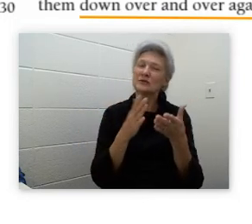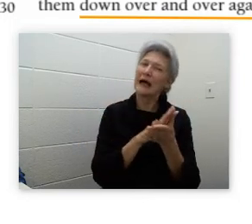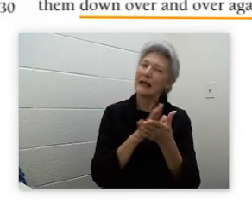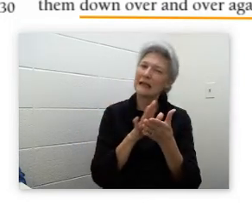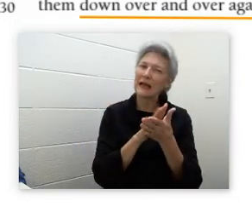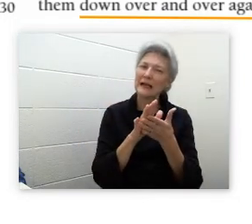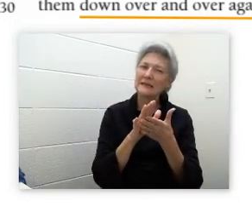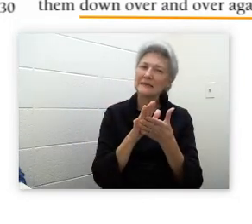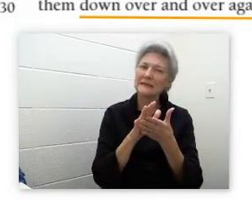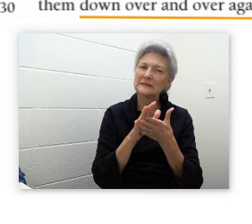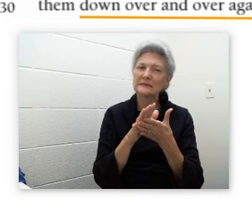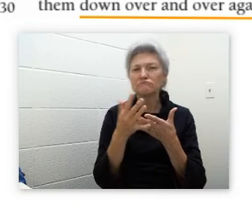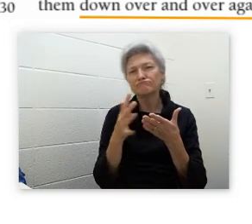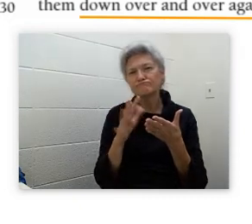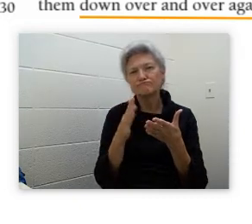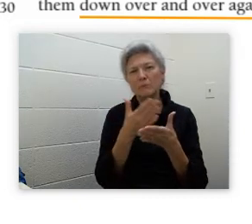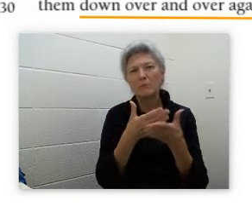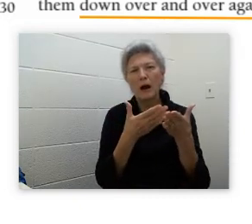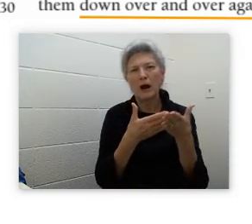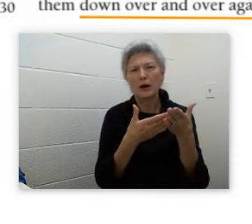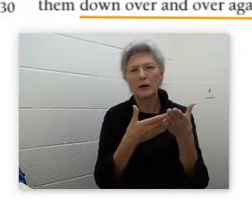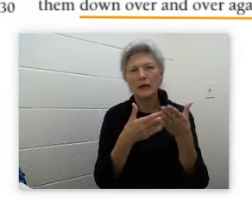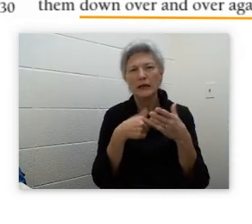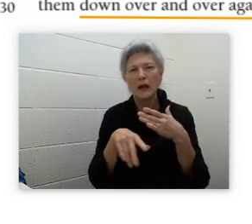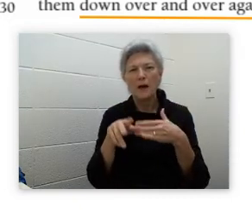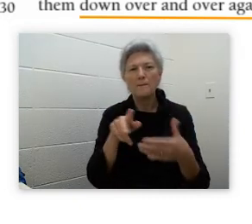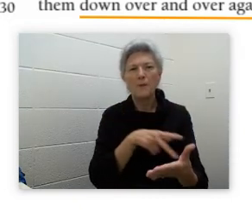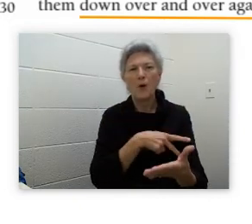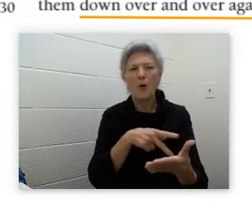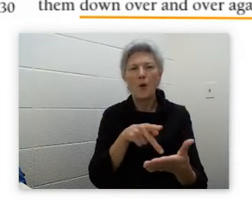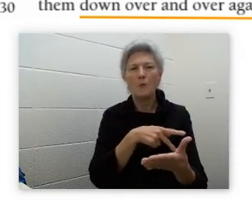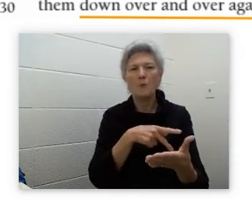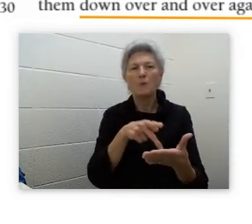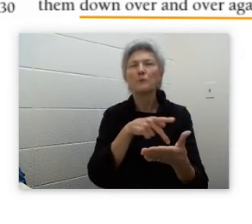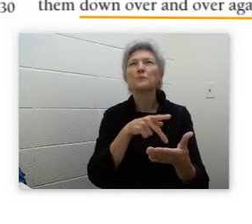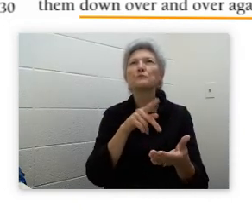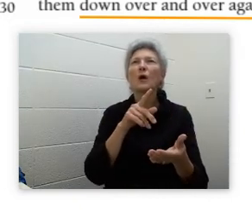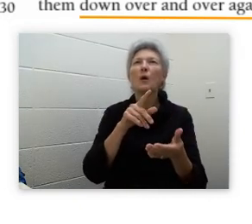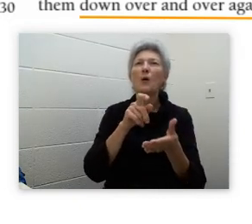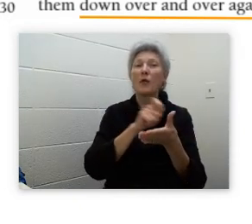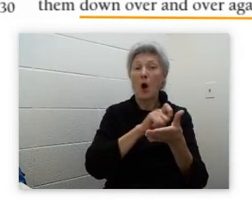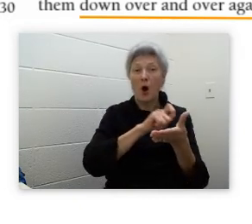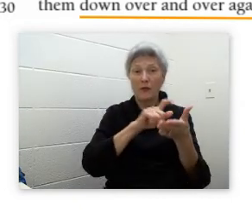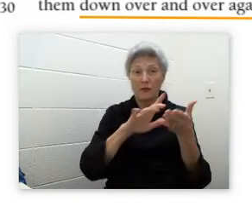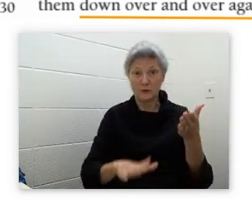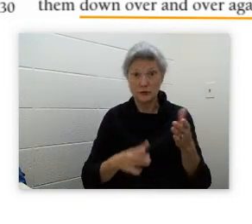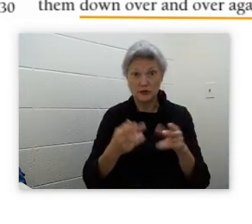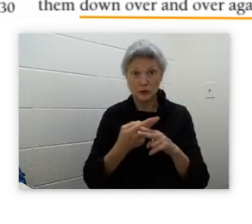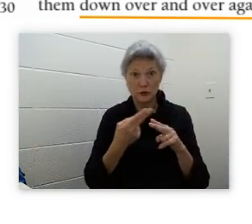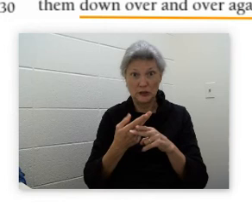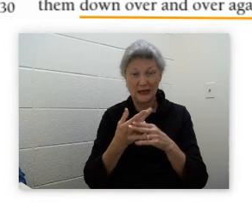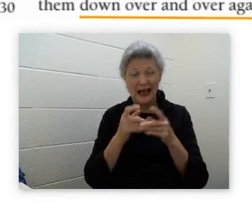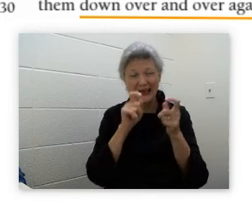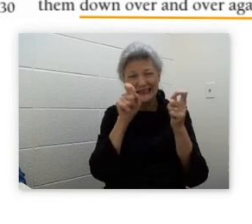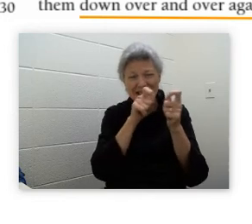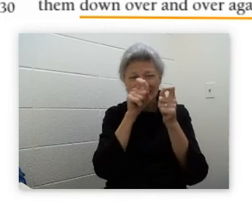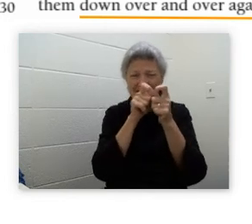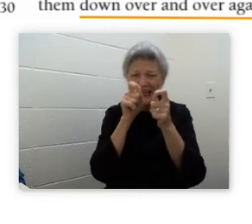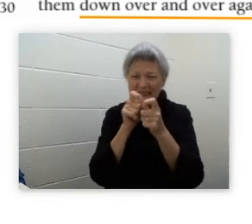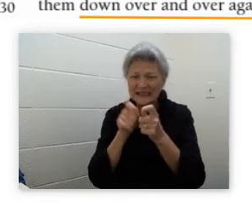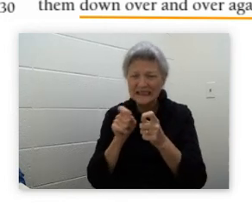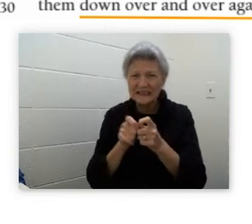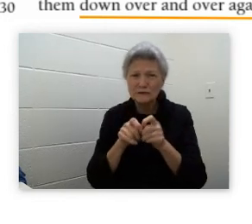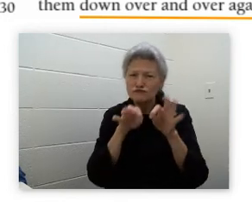nice part in our poem where the author is just using great details to describe the effects